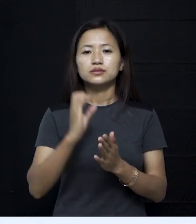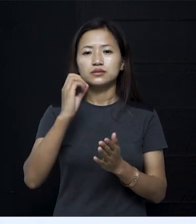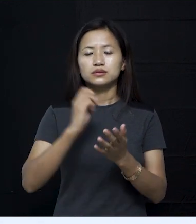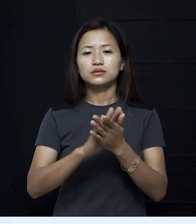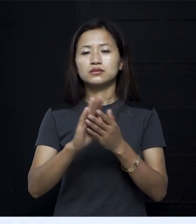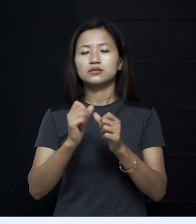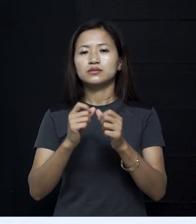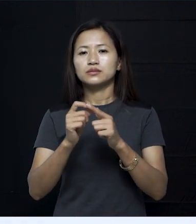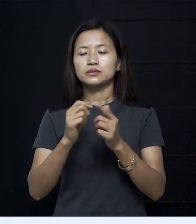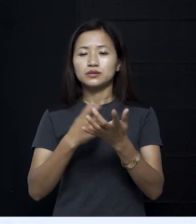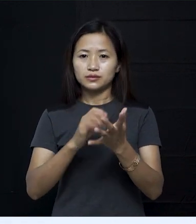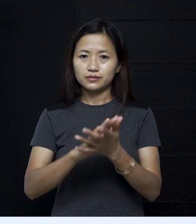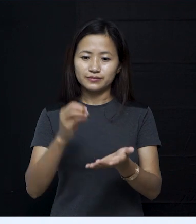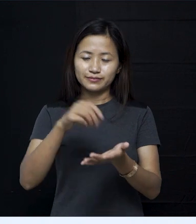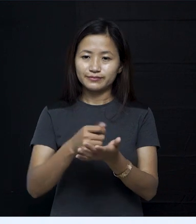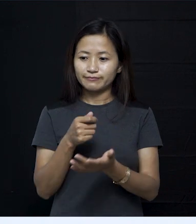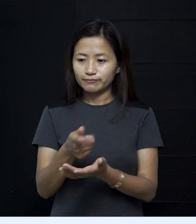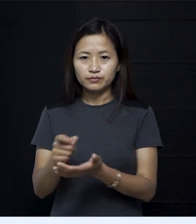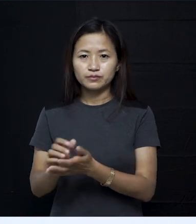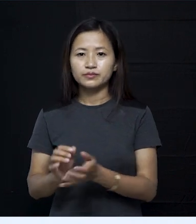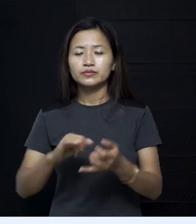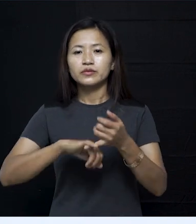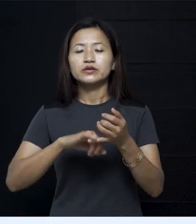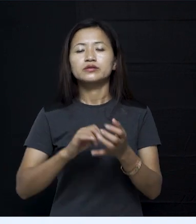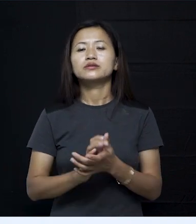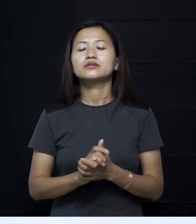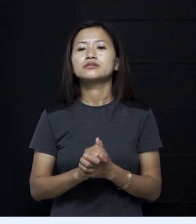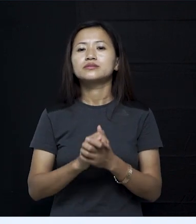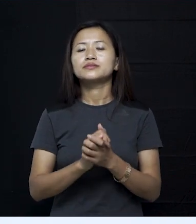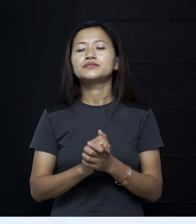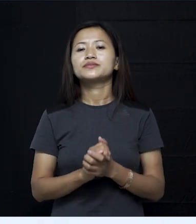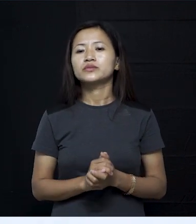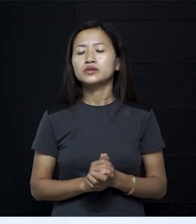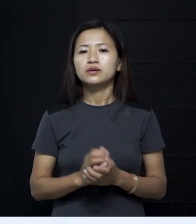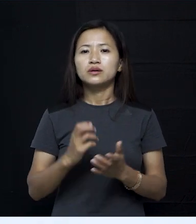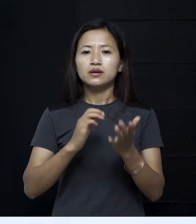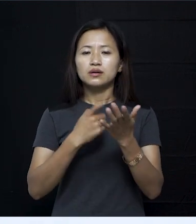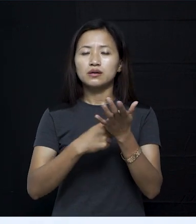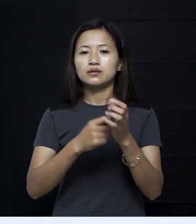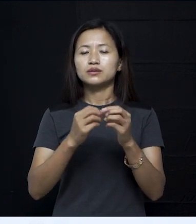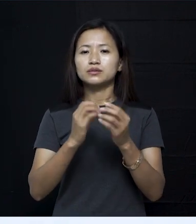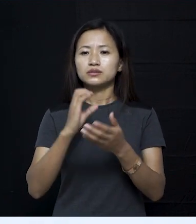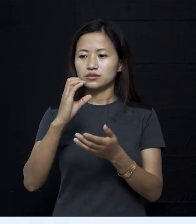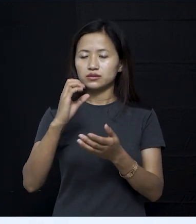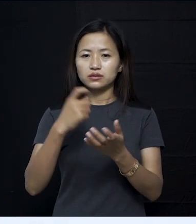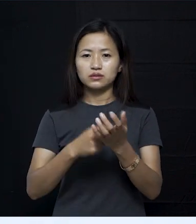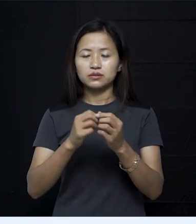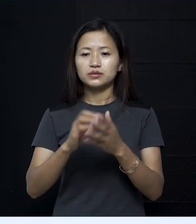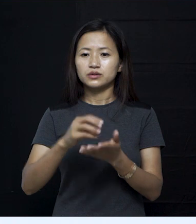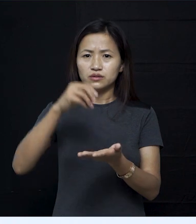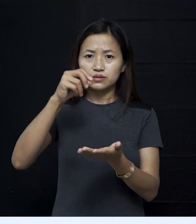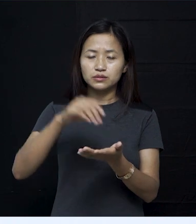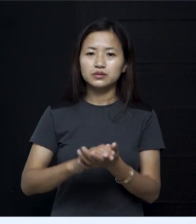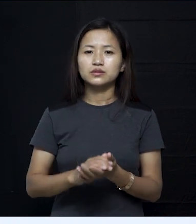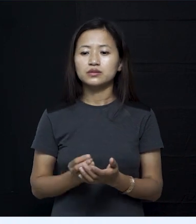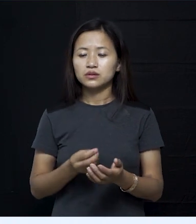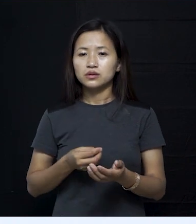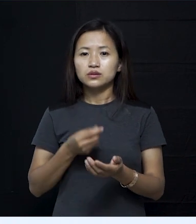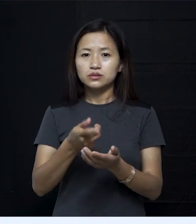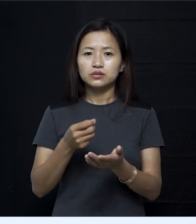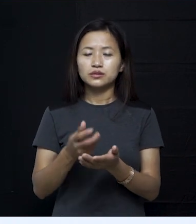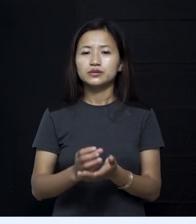or zoom cultivation. Okay, then the second one is, we call it as intensive farming. Then the third one